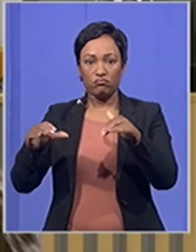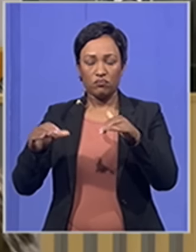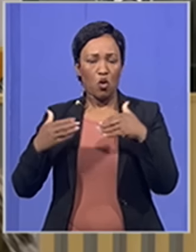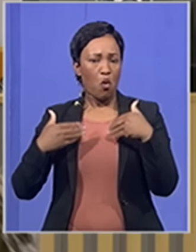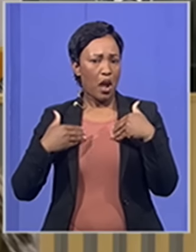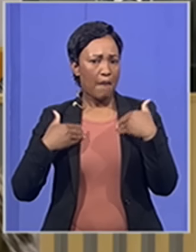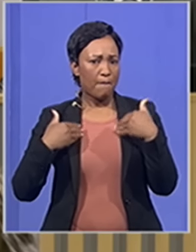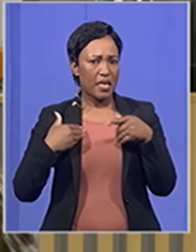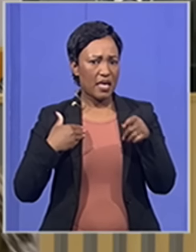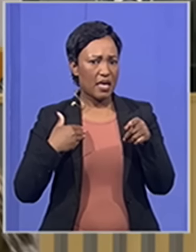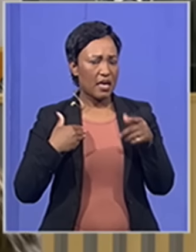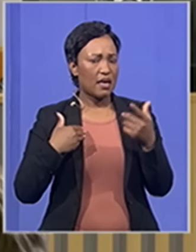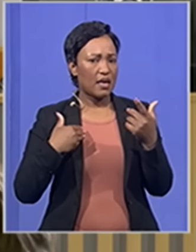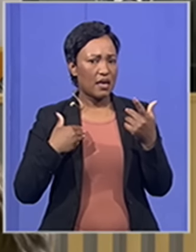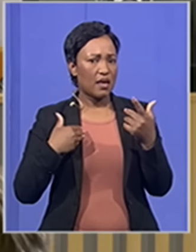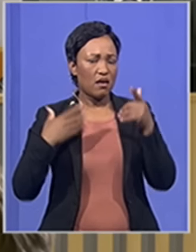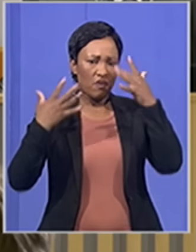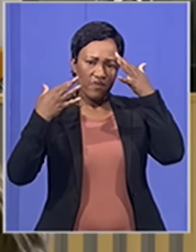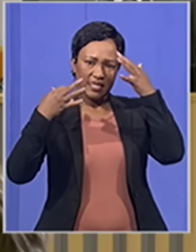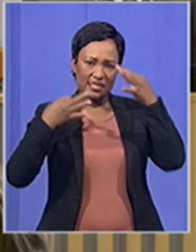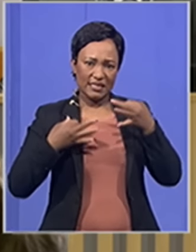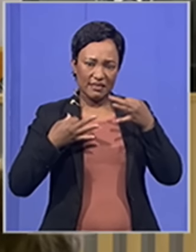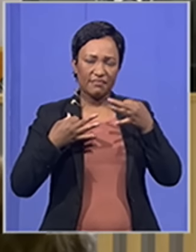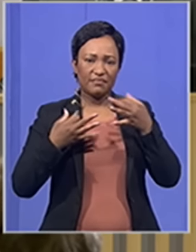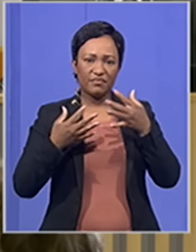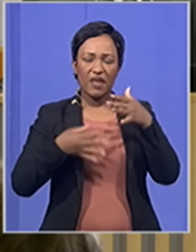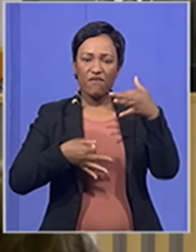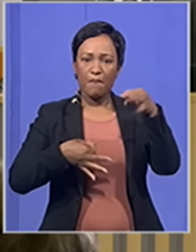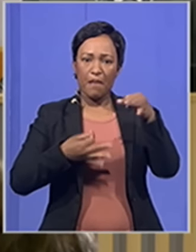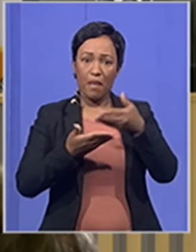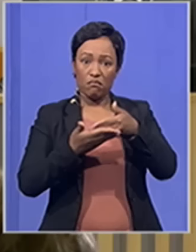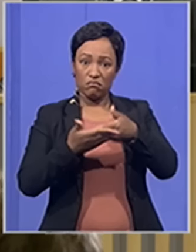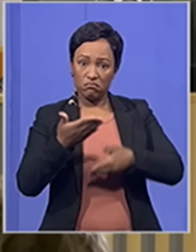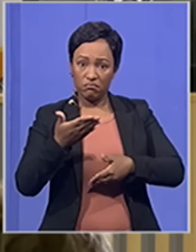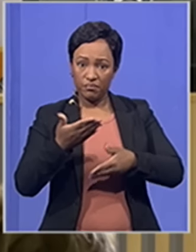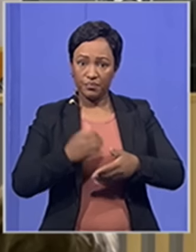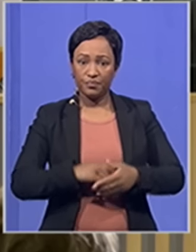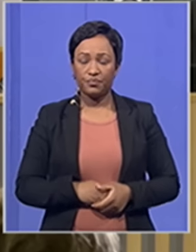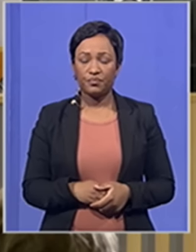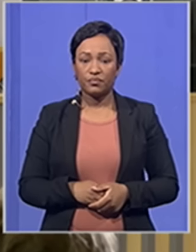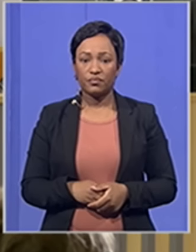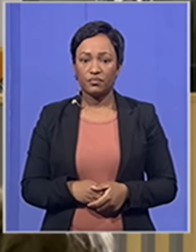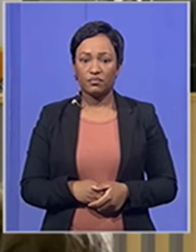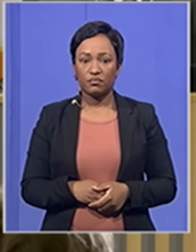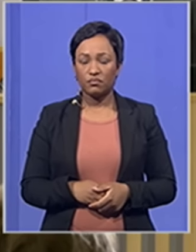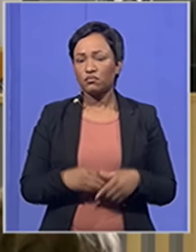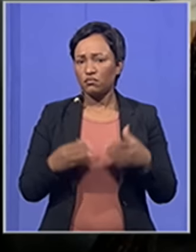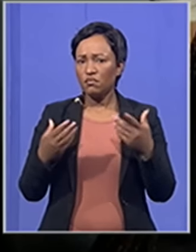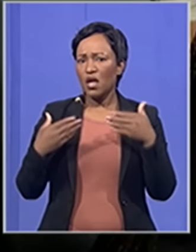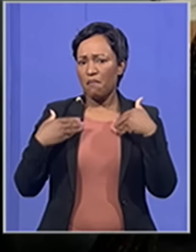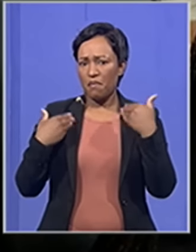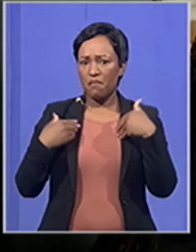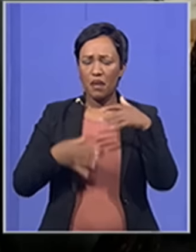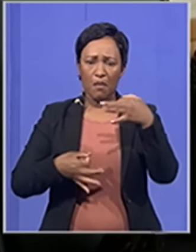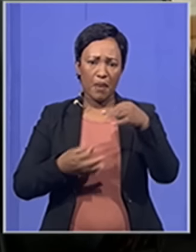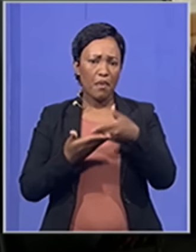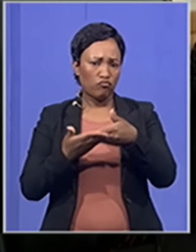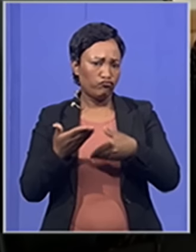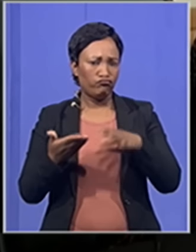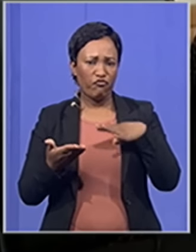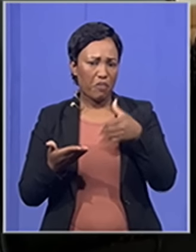with a decision on paper? I think at this stage we'd be happy with a decision on paper.